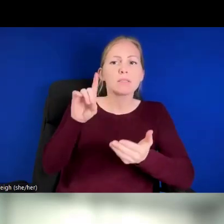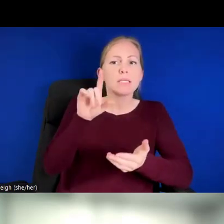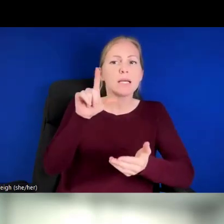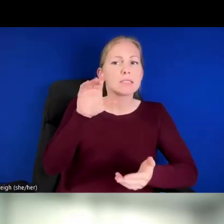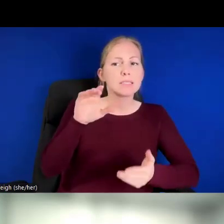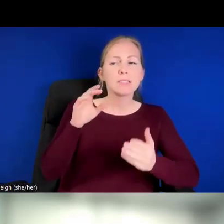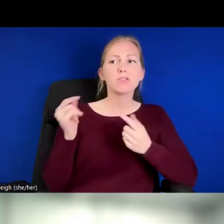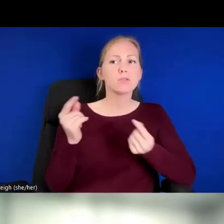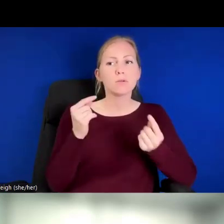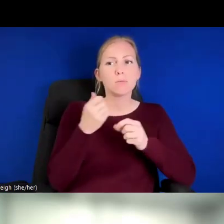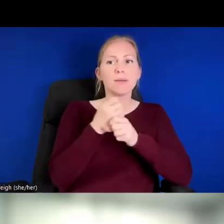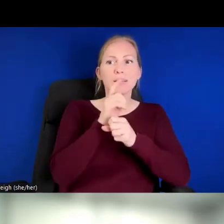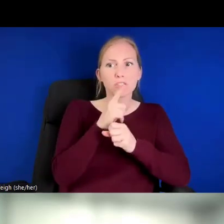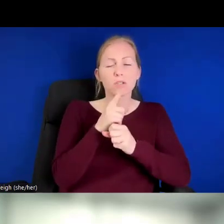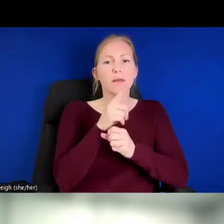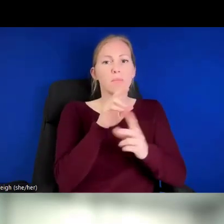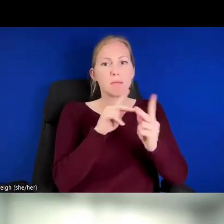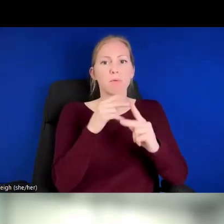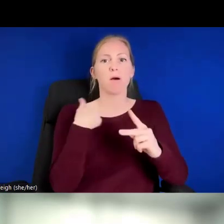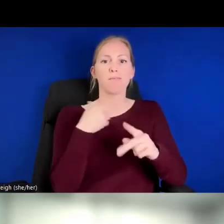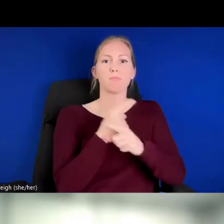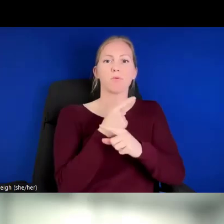that people are medicated.